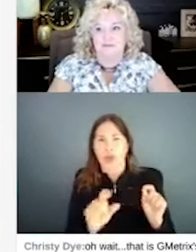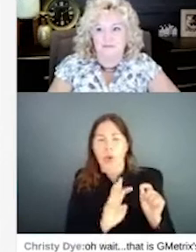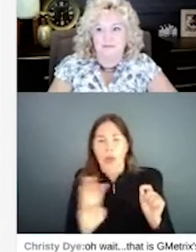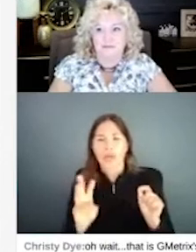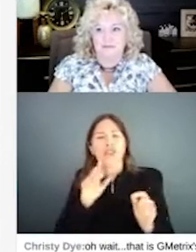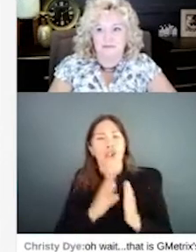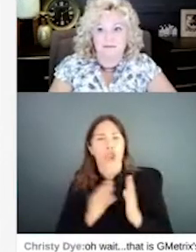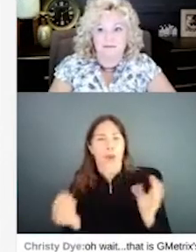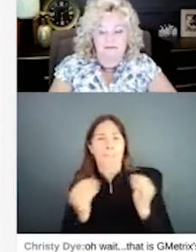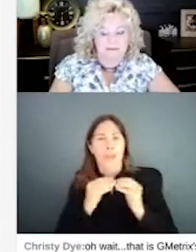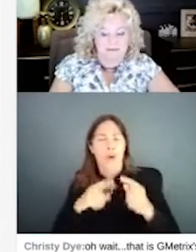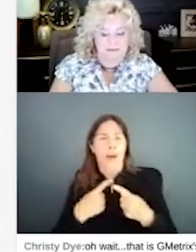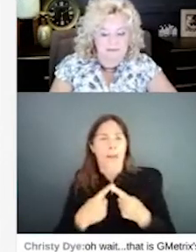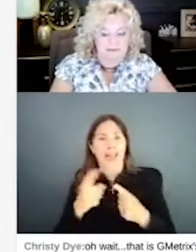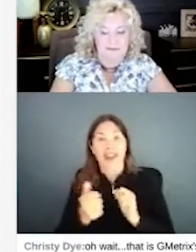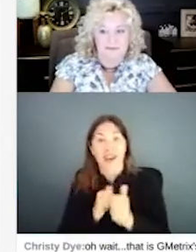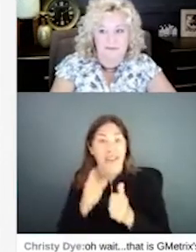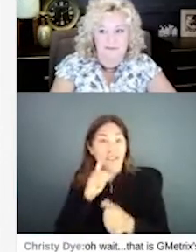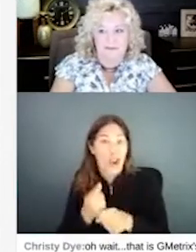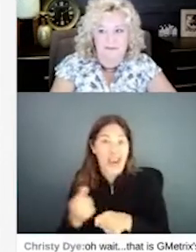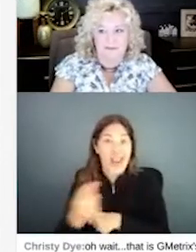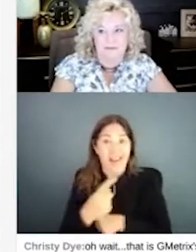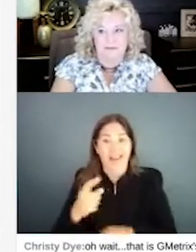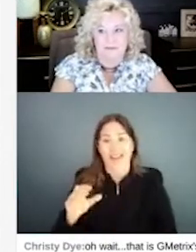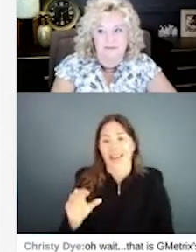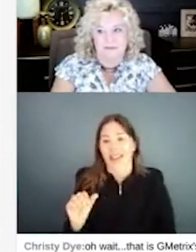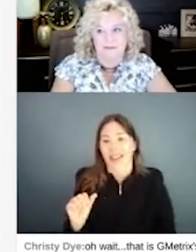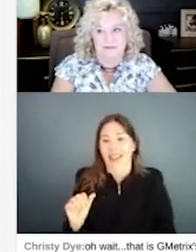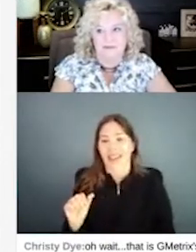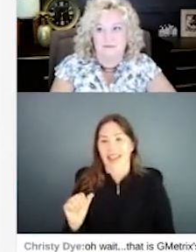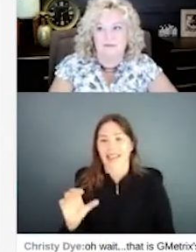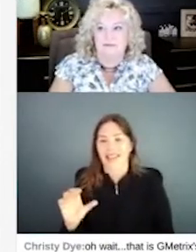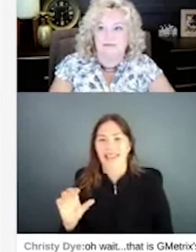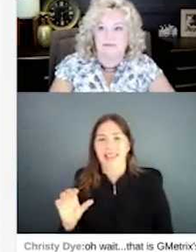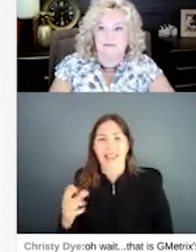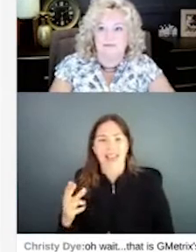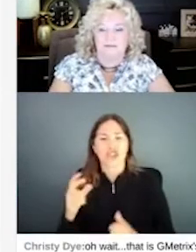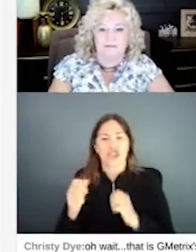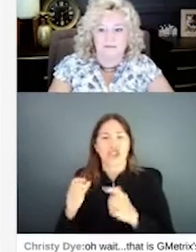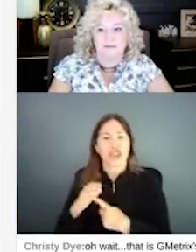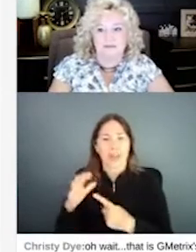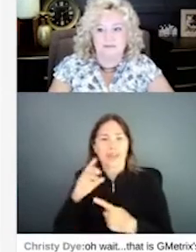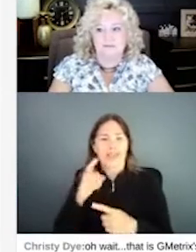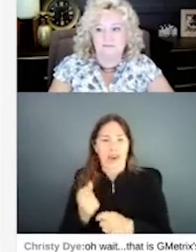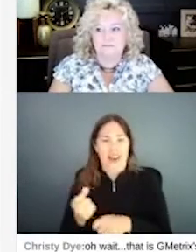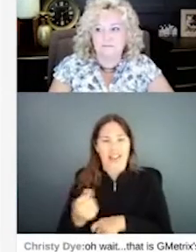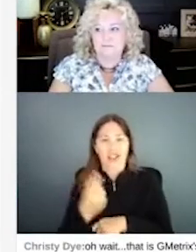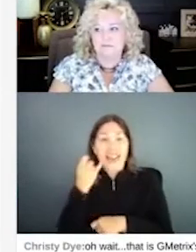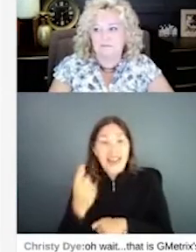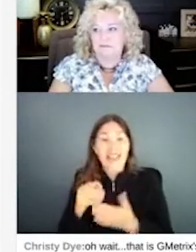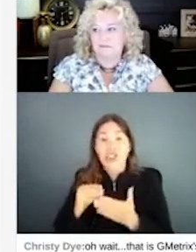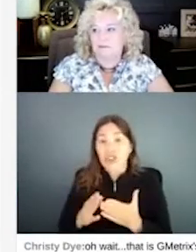can learn more about the competition for next year at acachampionship.com. It doesn't take a lot, right? If the student